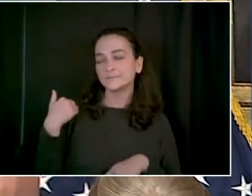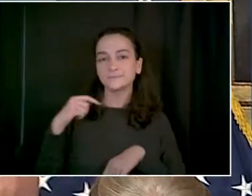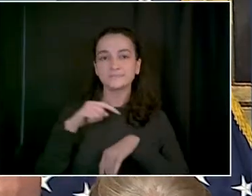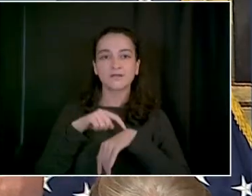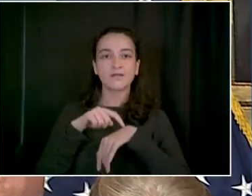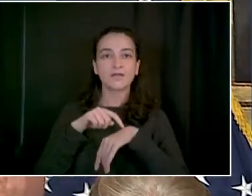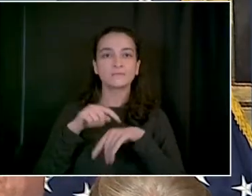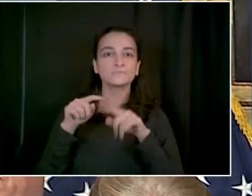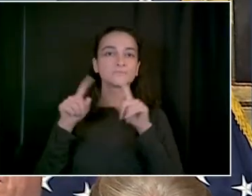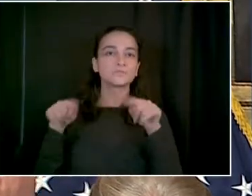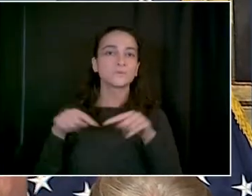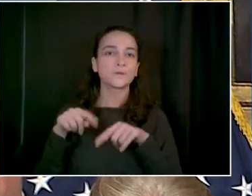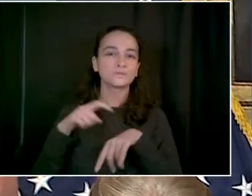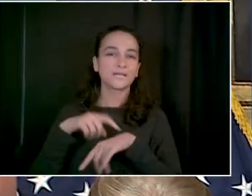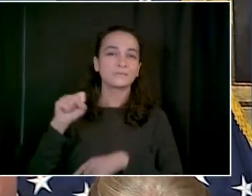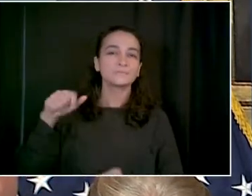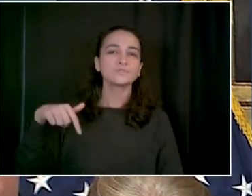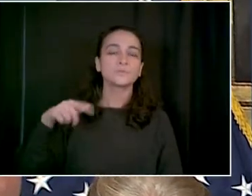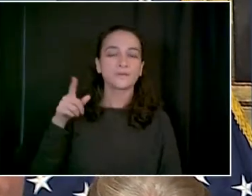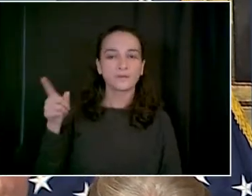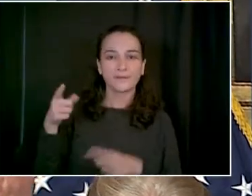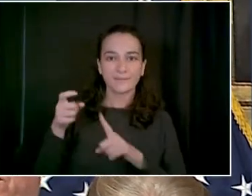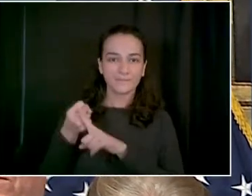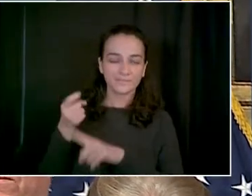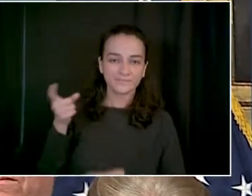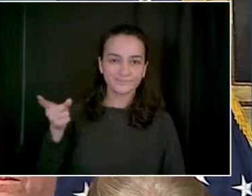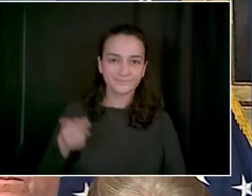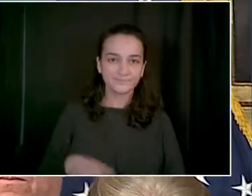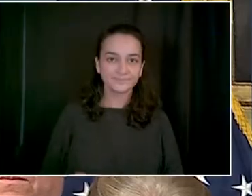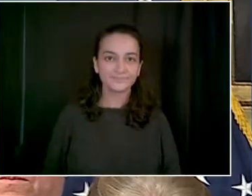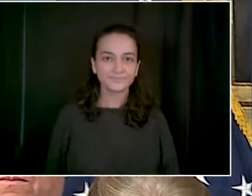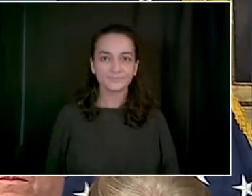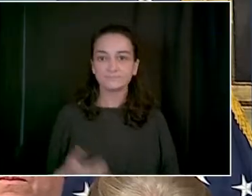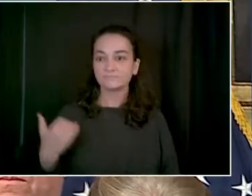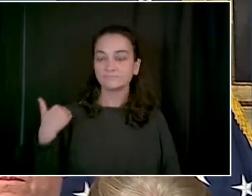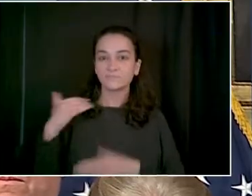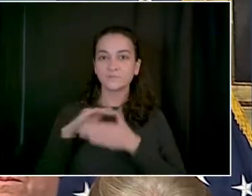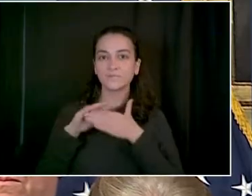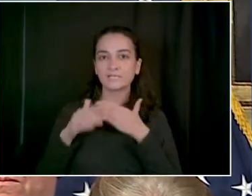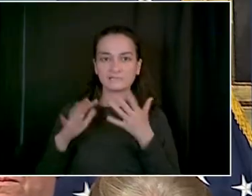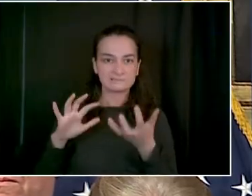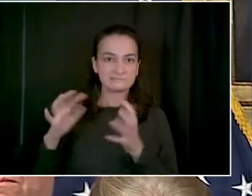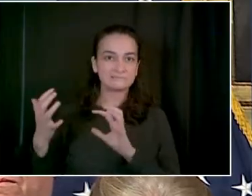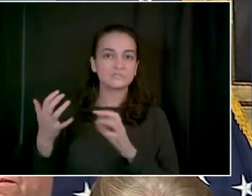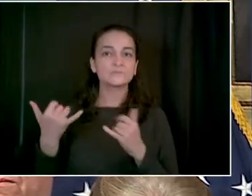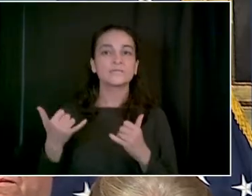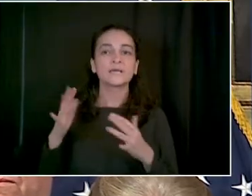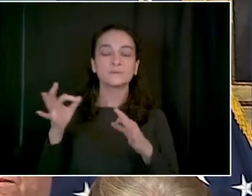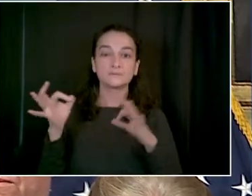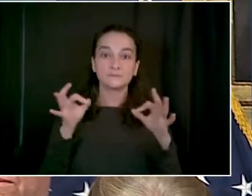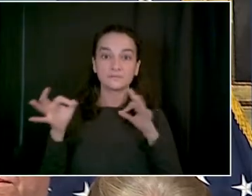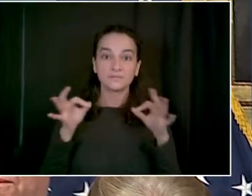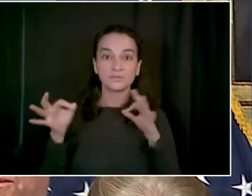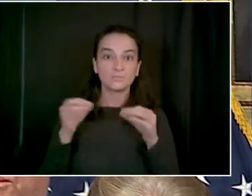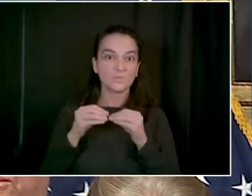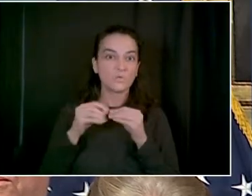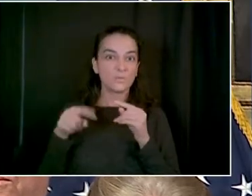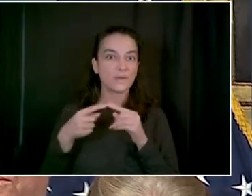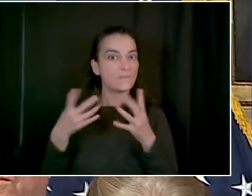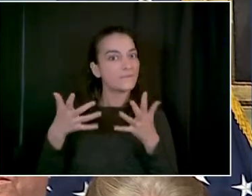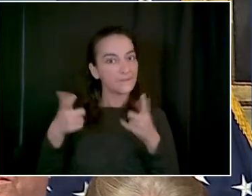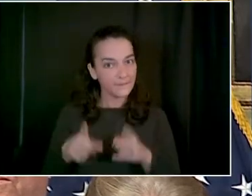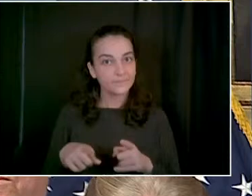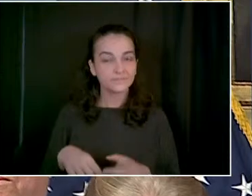this incident, and she's going to go through it. And just a couple of high points. When it's